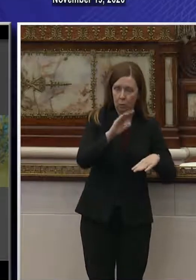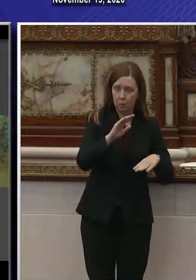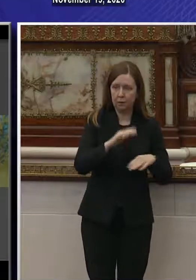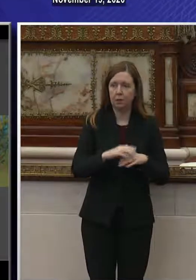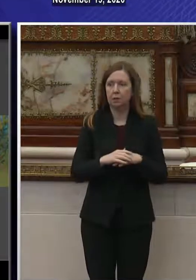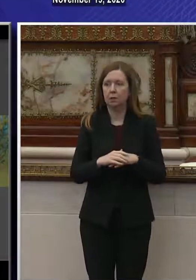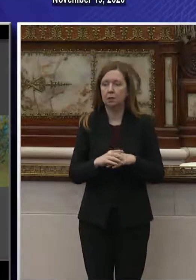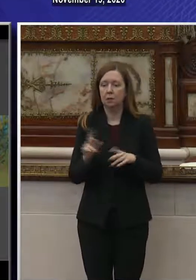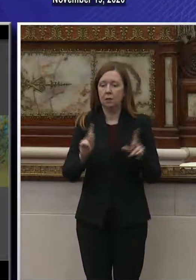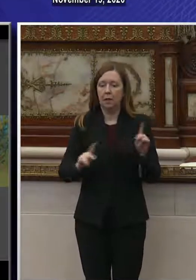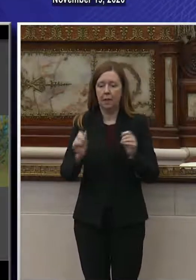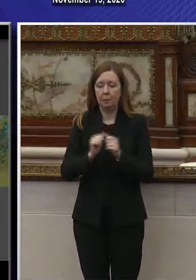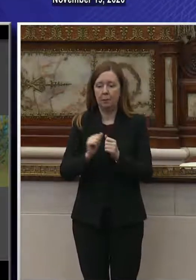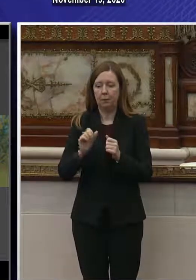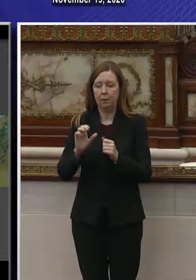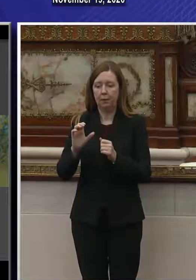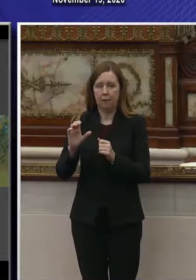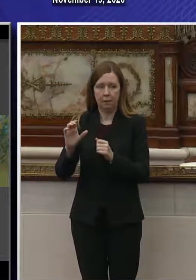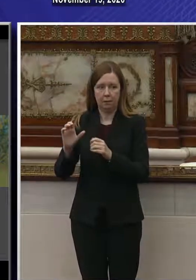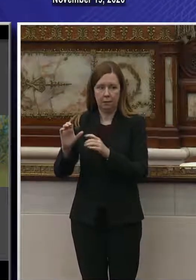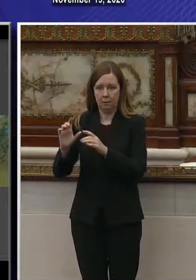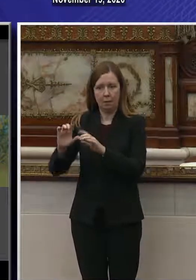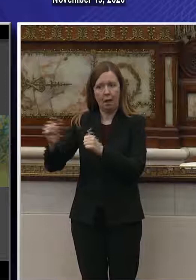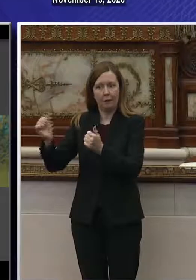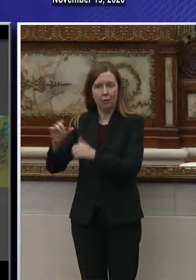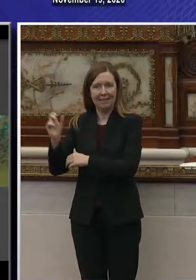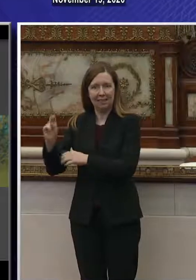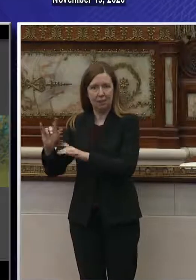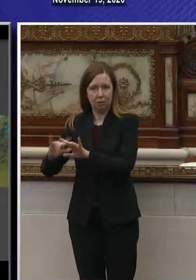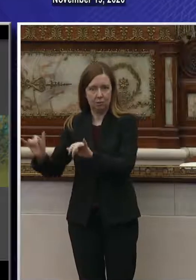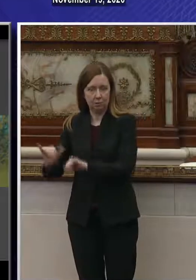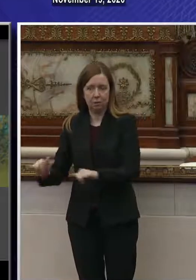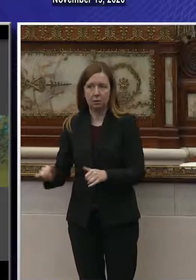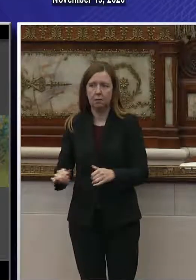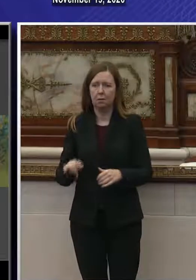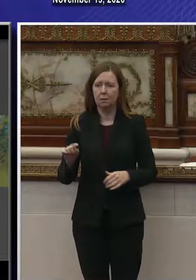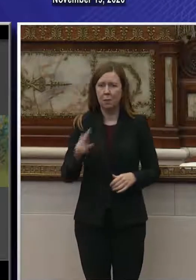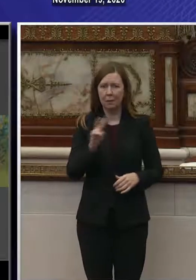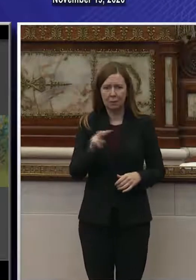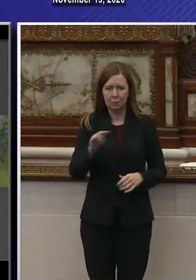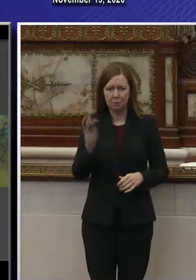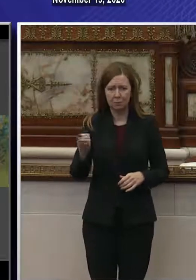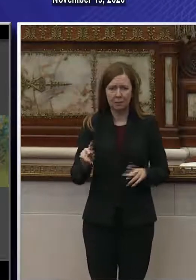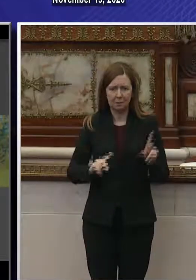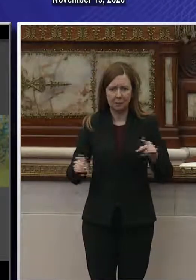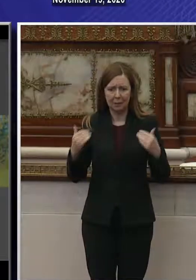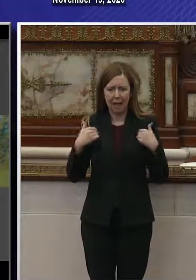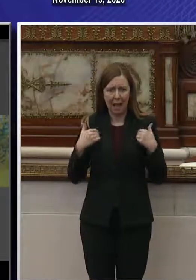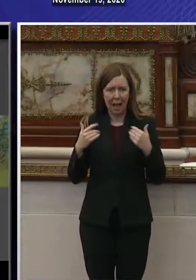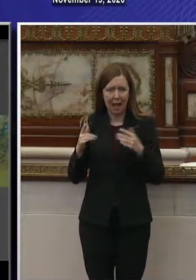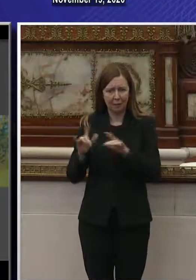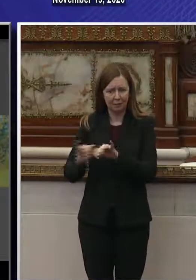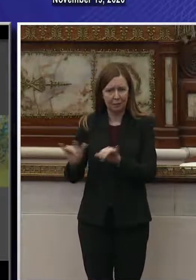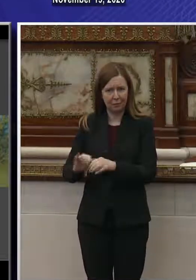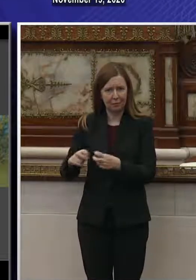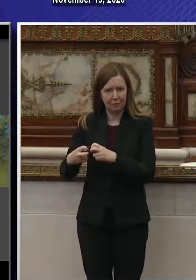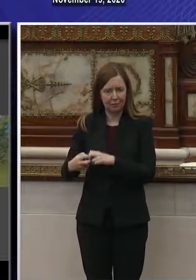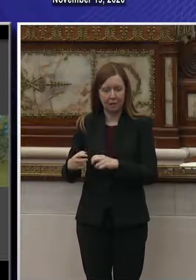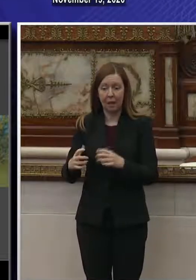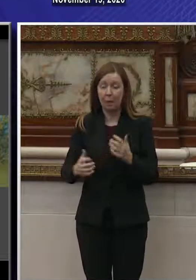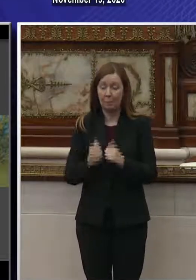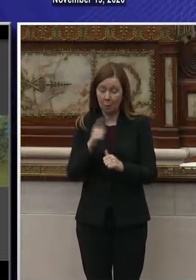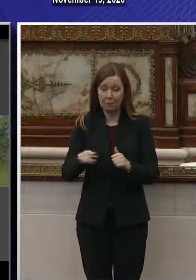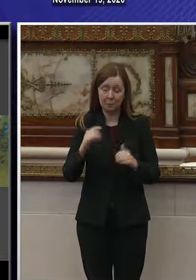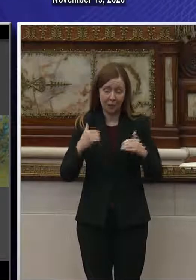older and people with comorbid conditions, because only 22% of our folks had comorbid conditions, and most of them are